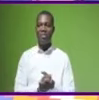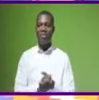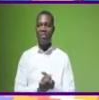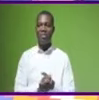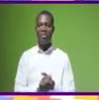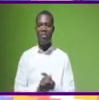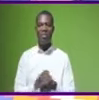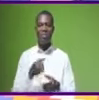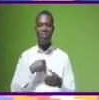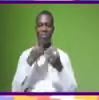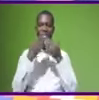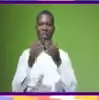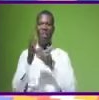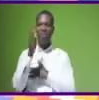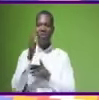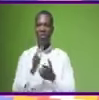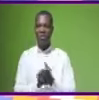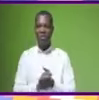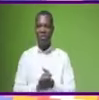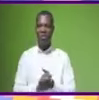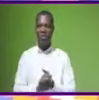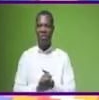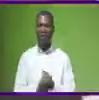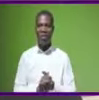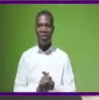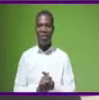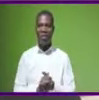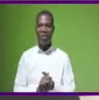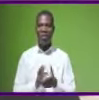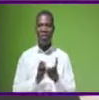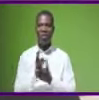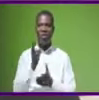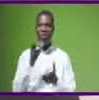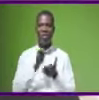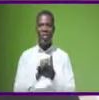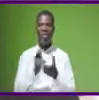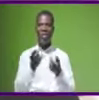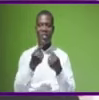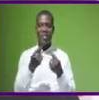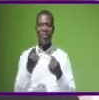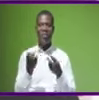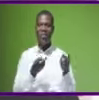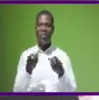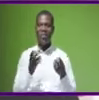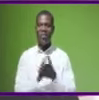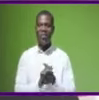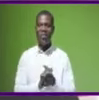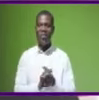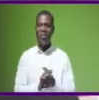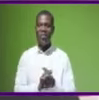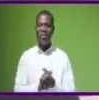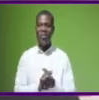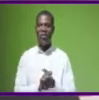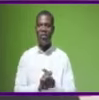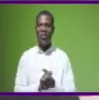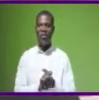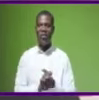me that. Me that I am so my best around. I know I can believe it.